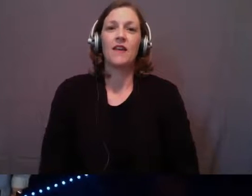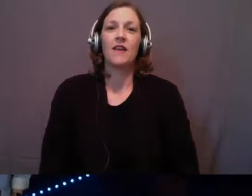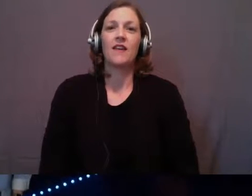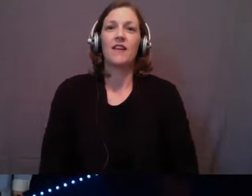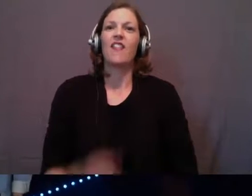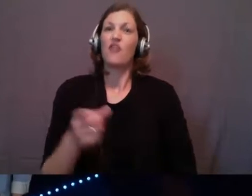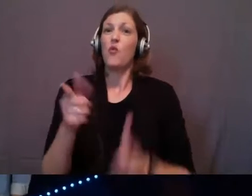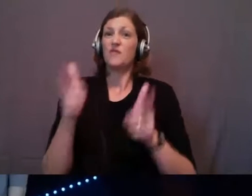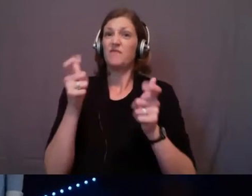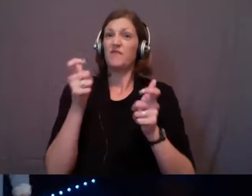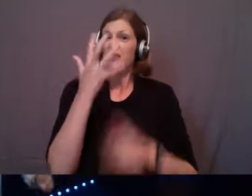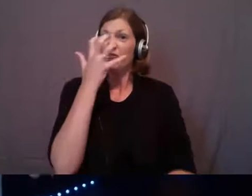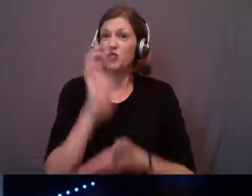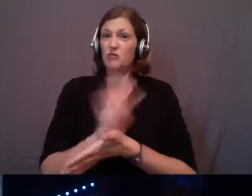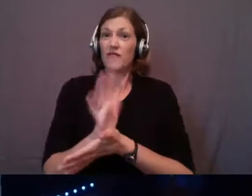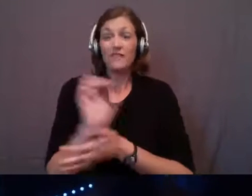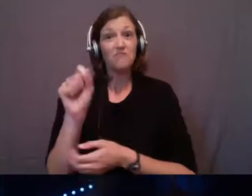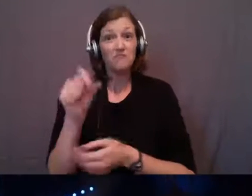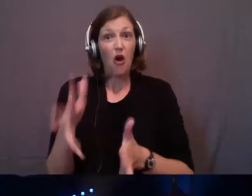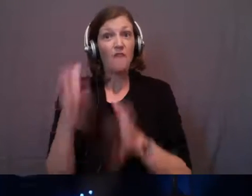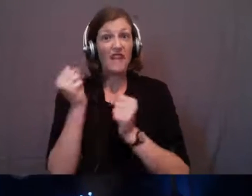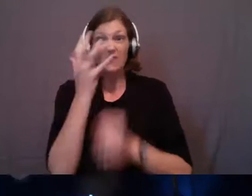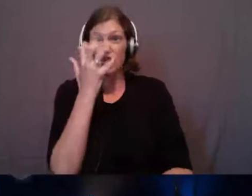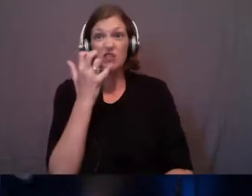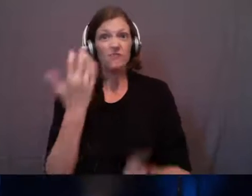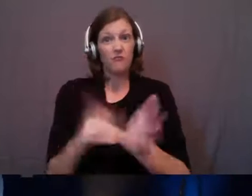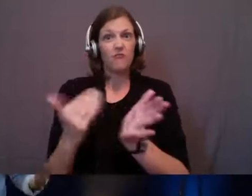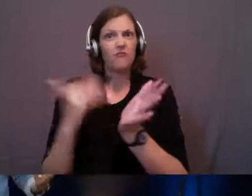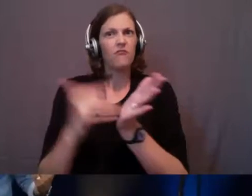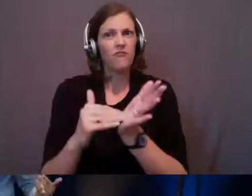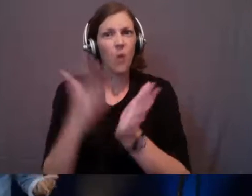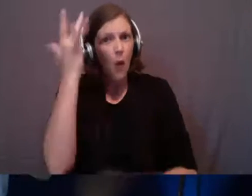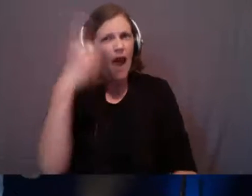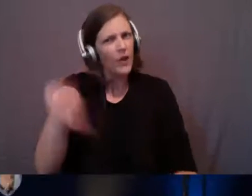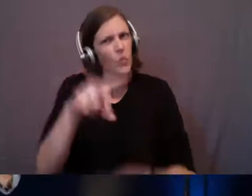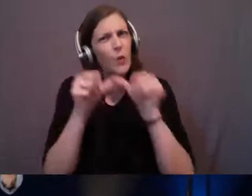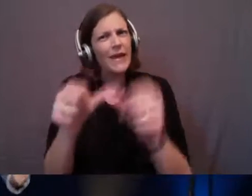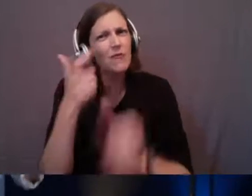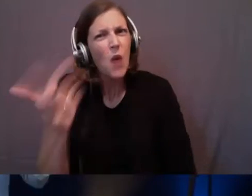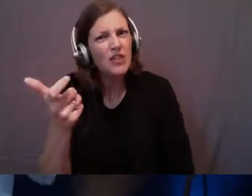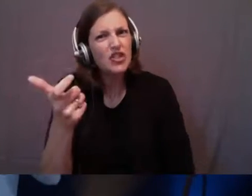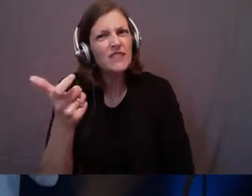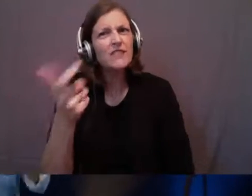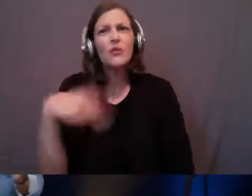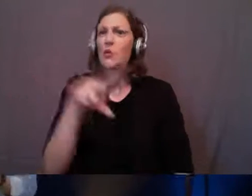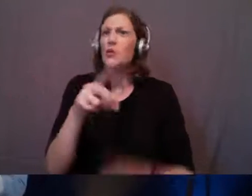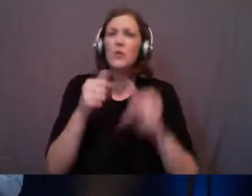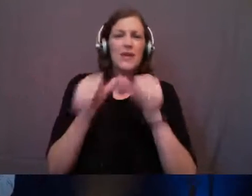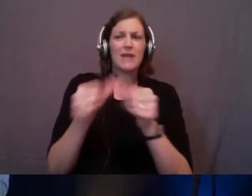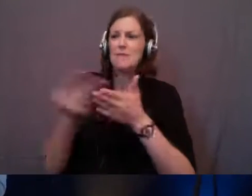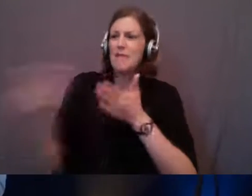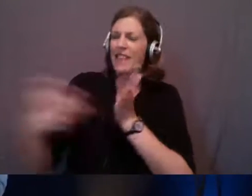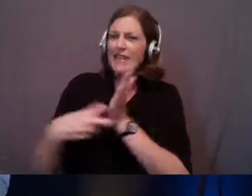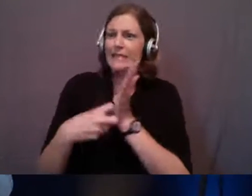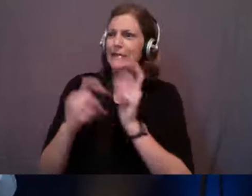Movies are Fast and Furious, and they just keep coming. Why? Because you keep watching them. You keep buying the movie ticket, and you keep giving them $1